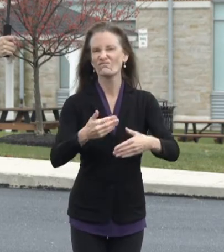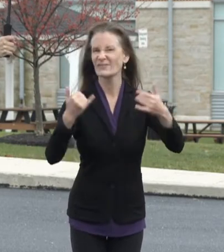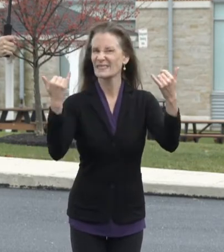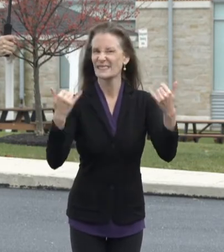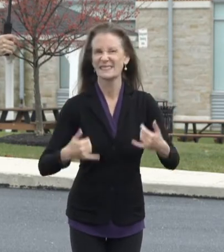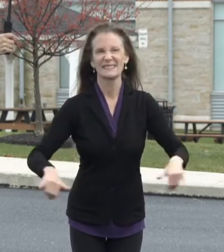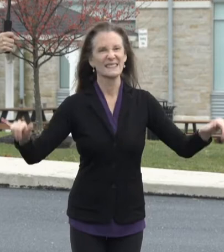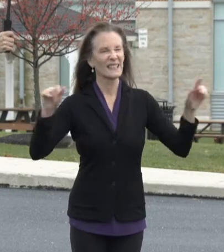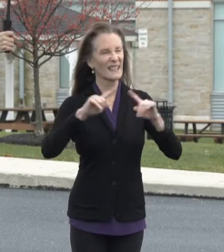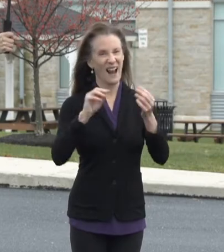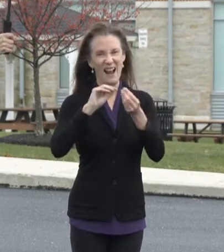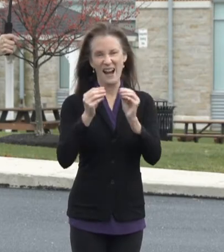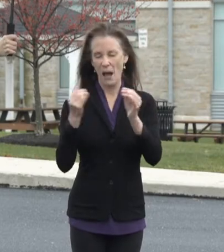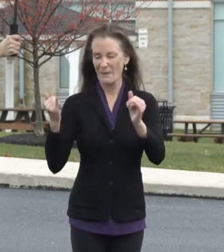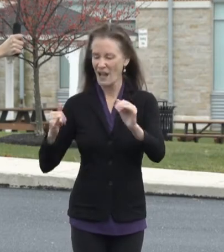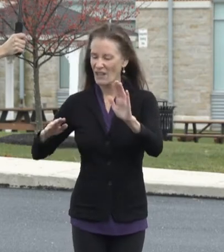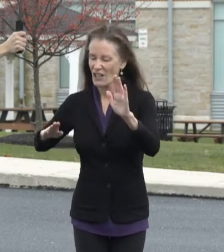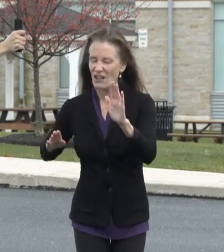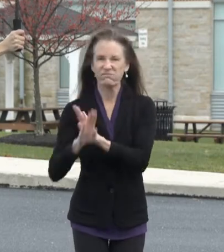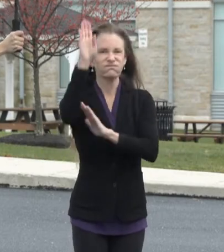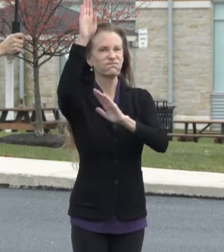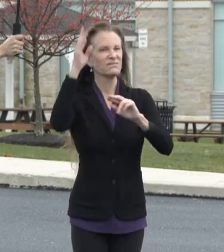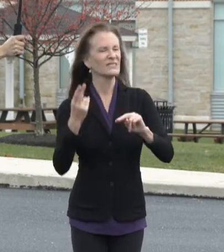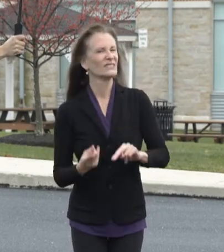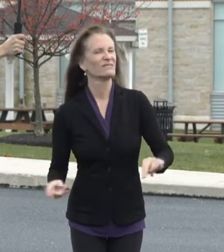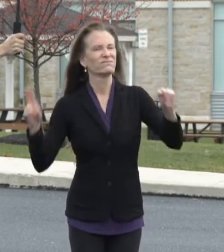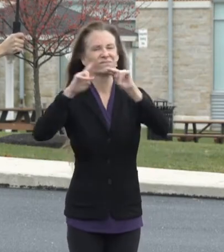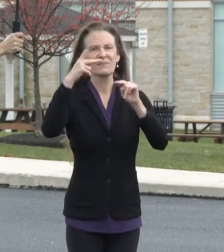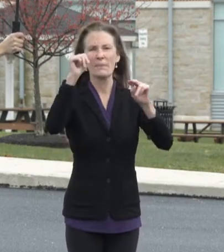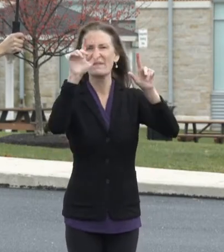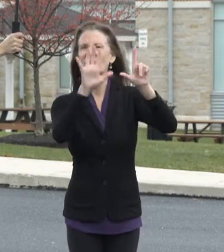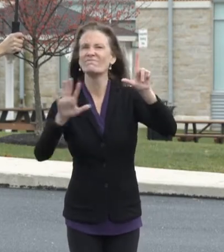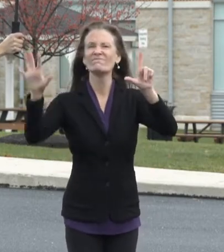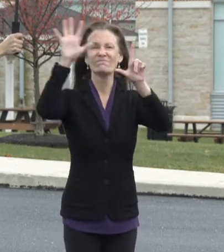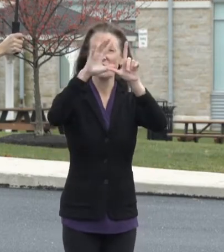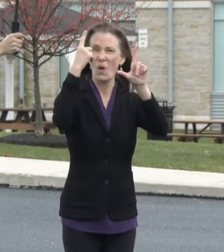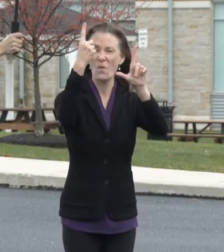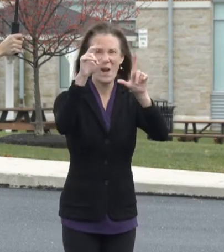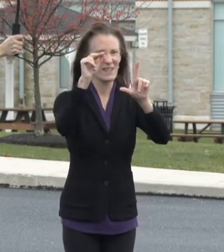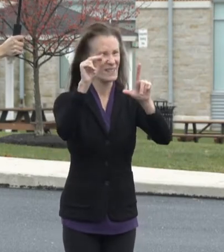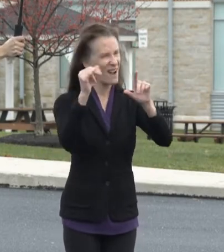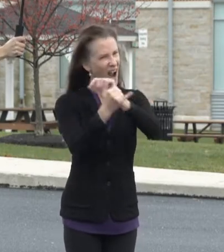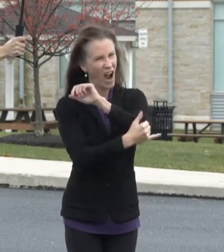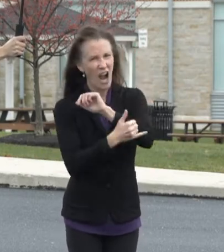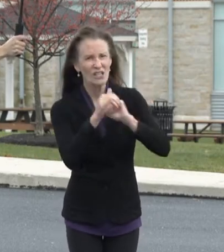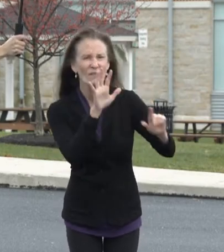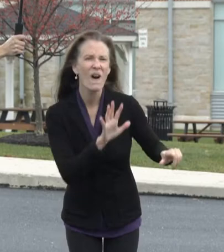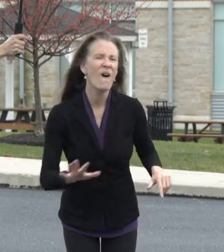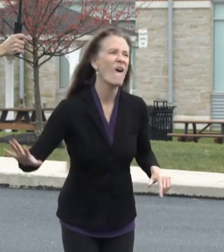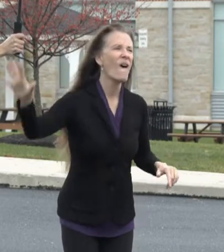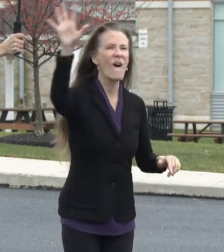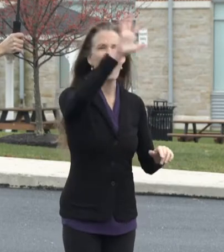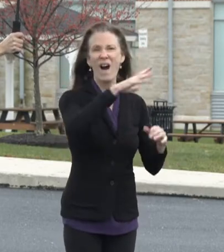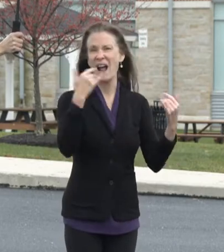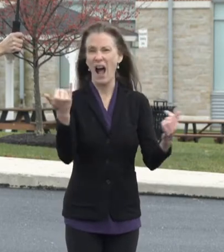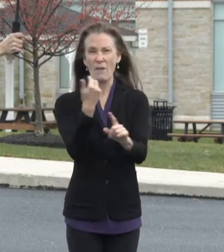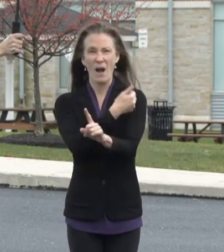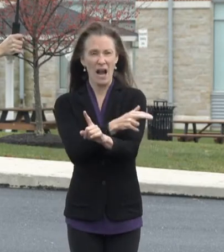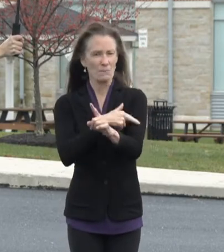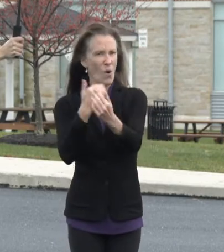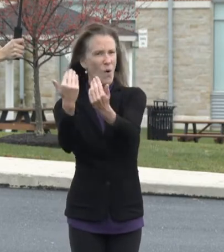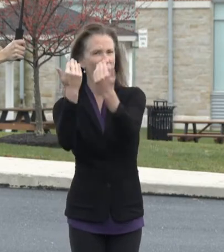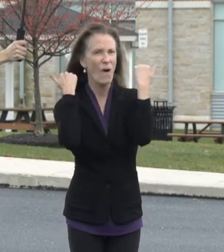in our Commonwealth, but across the country at record rates. Hospitals are overcrowded. This public health crisis, and it